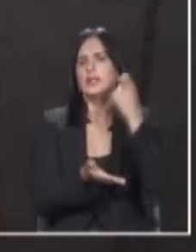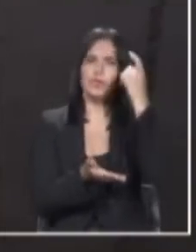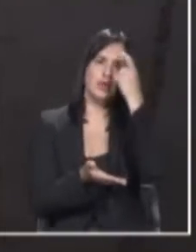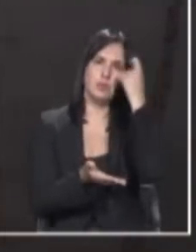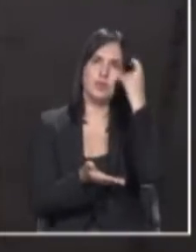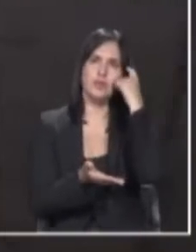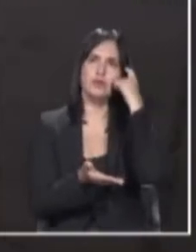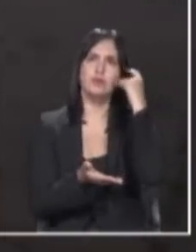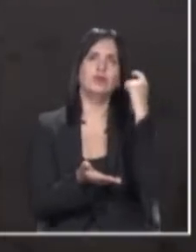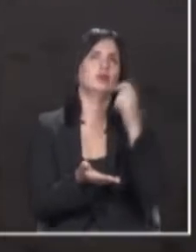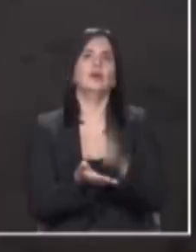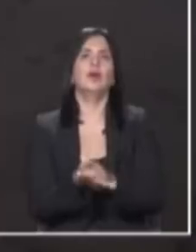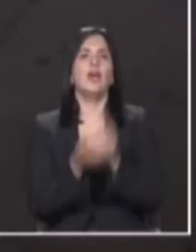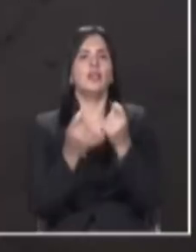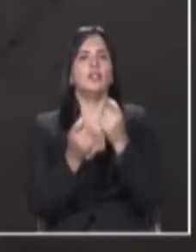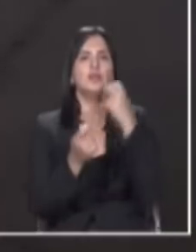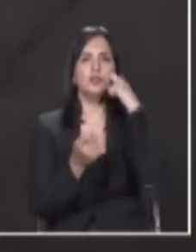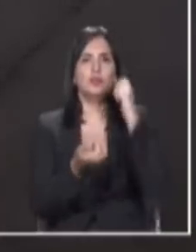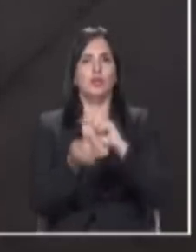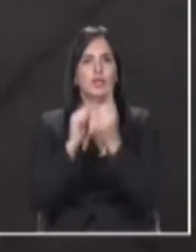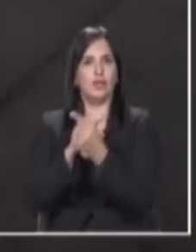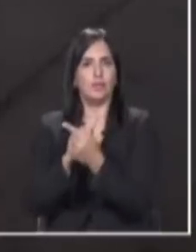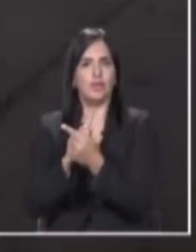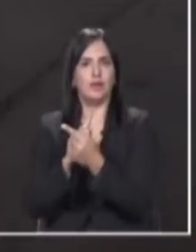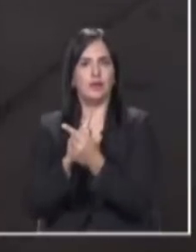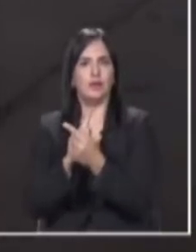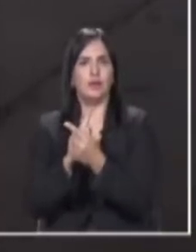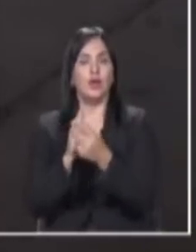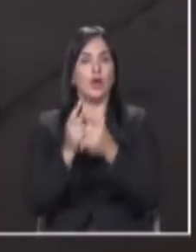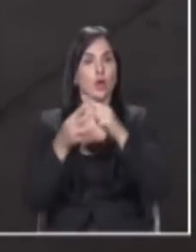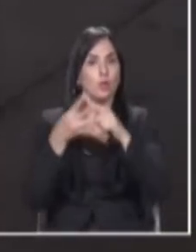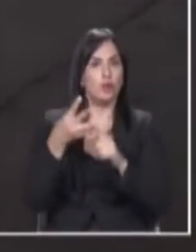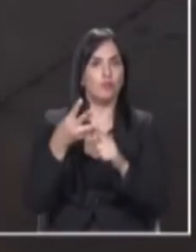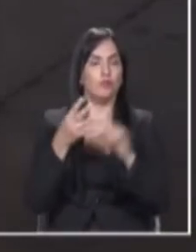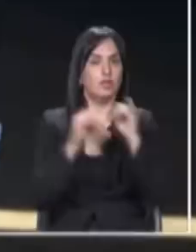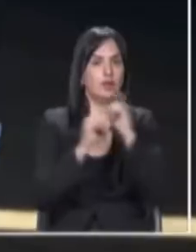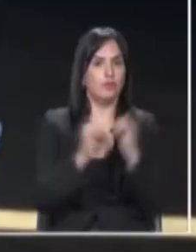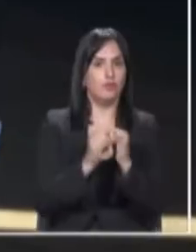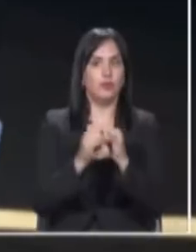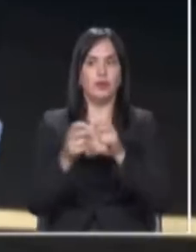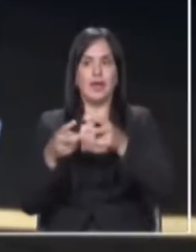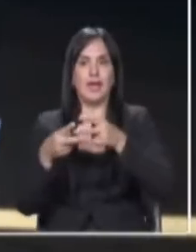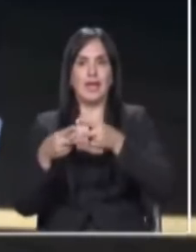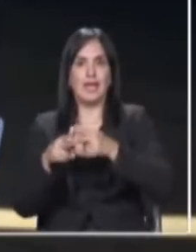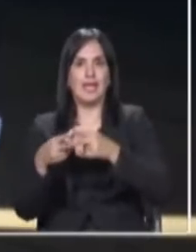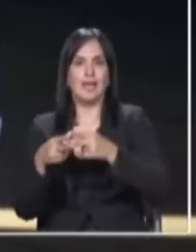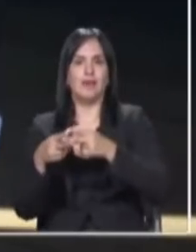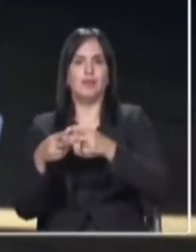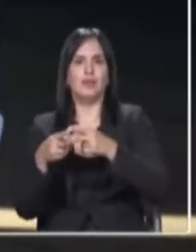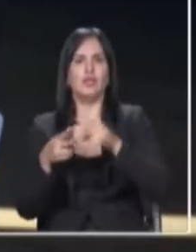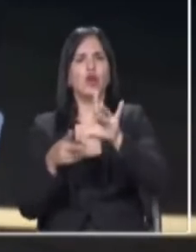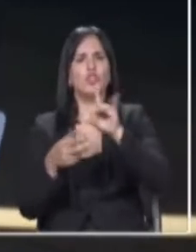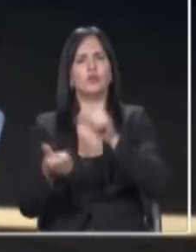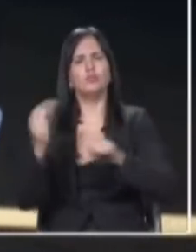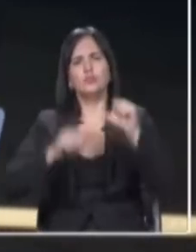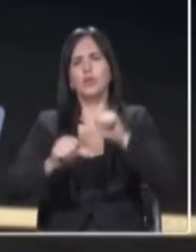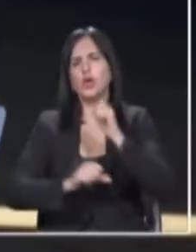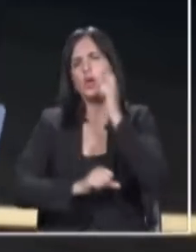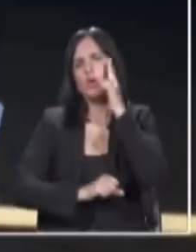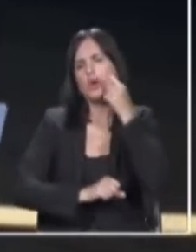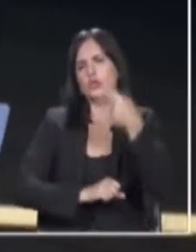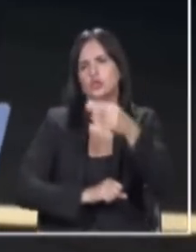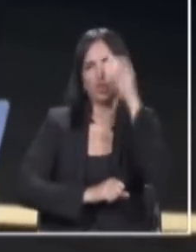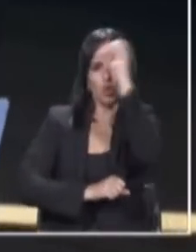biology by means or artifacts or scientific discoveries what is your opinion in us